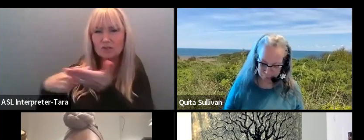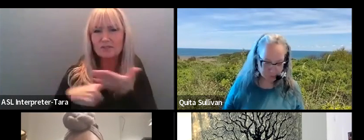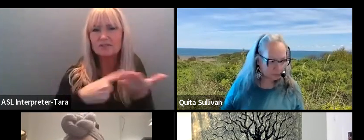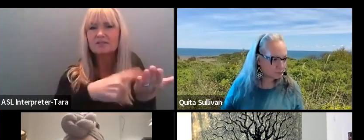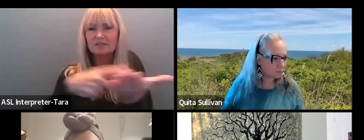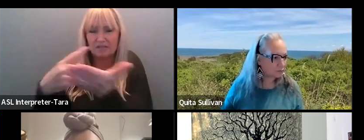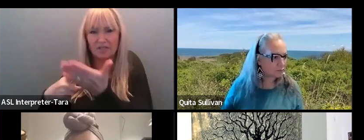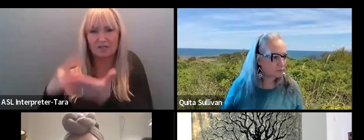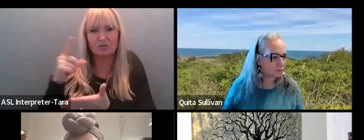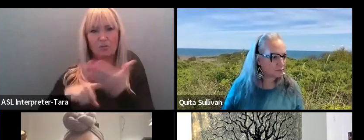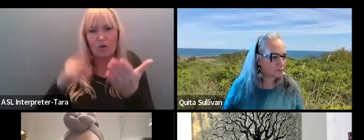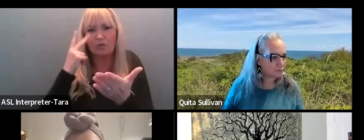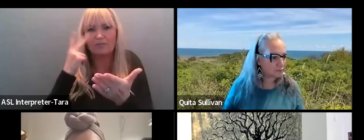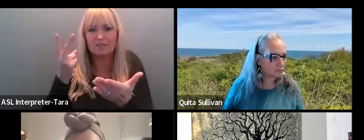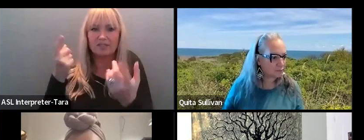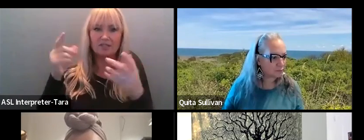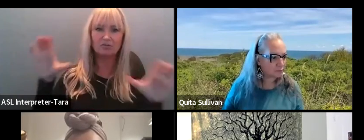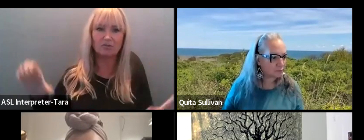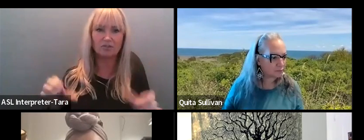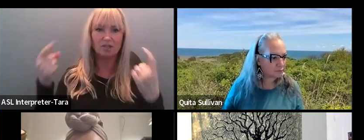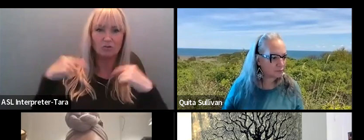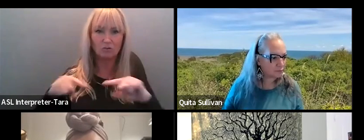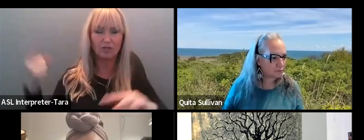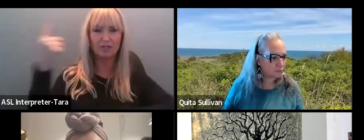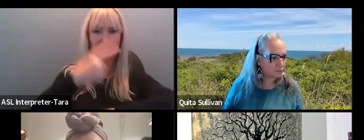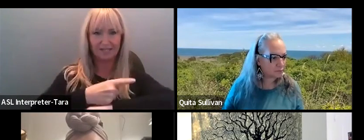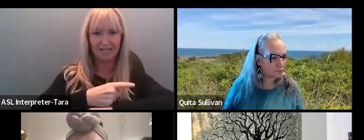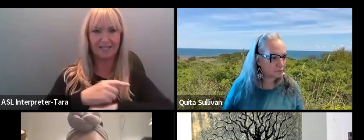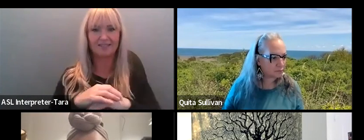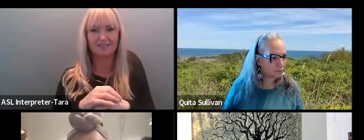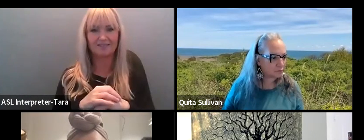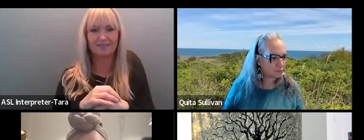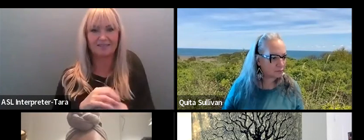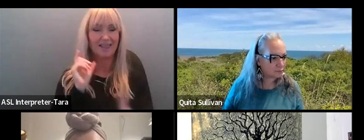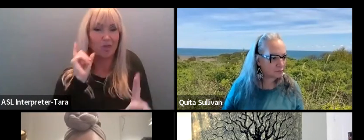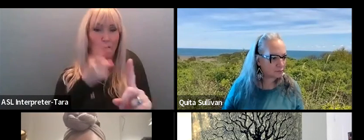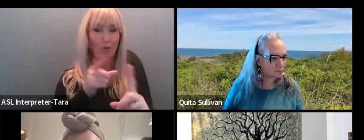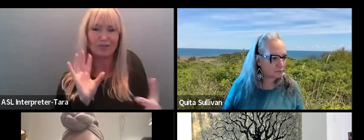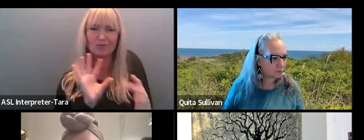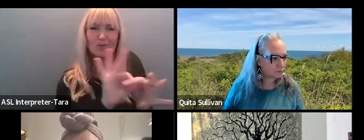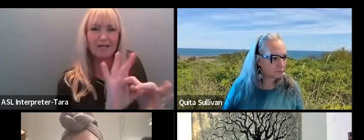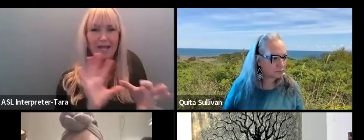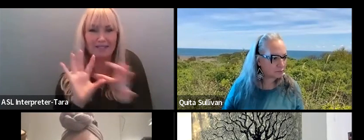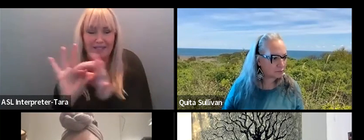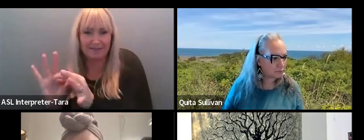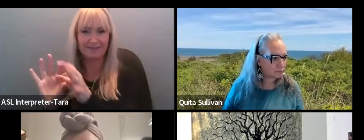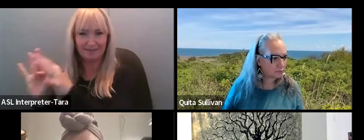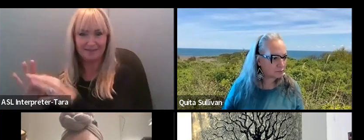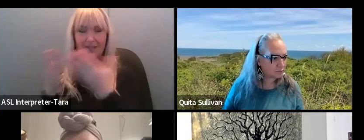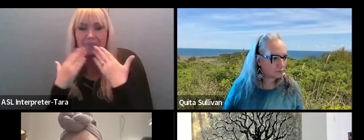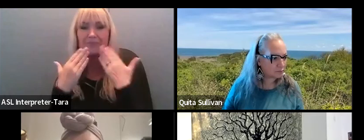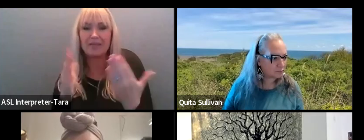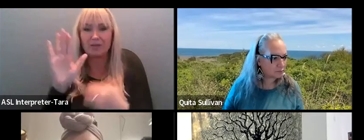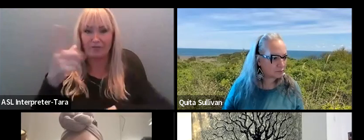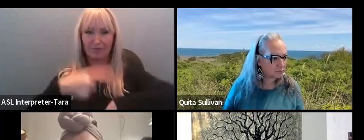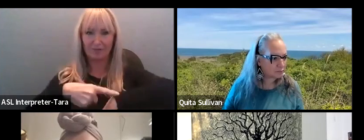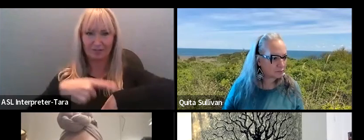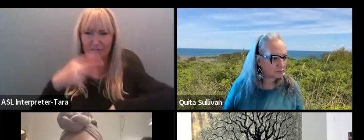that. So opportunities to connect, the goal is connection. Thank you all for your time. And we will see you